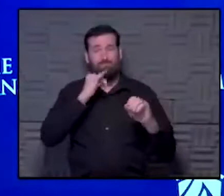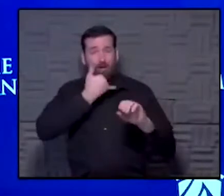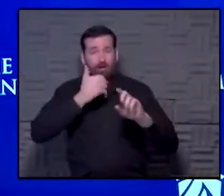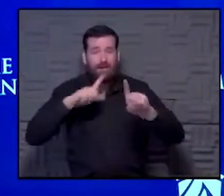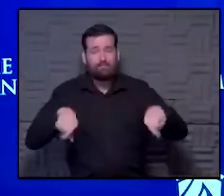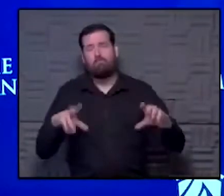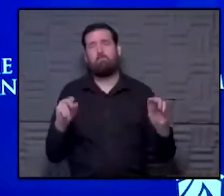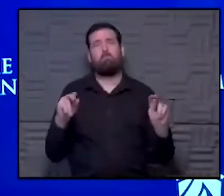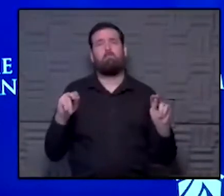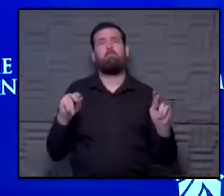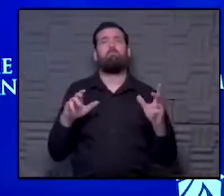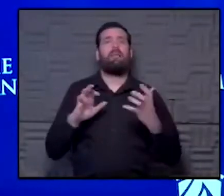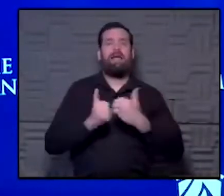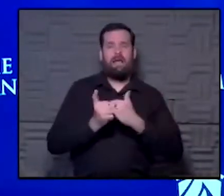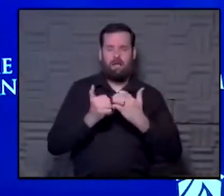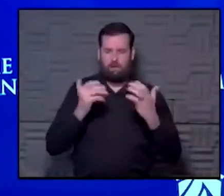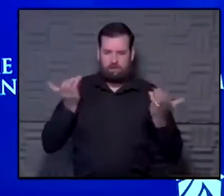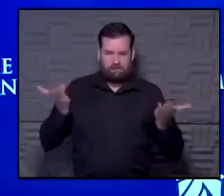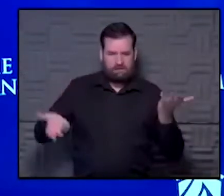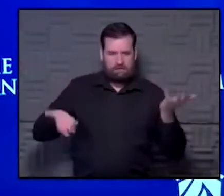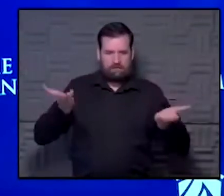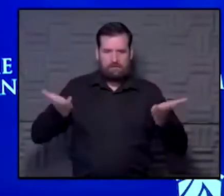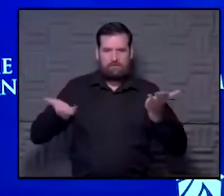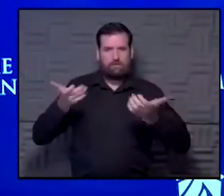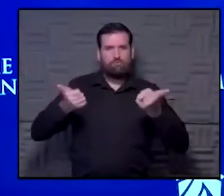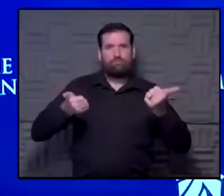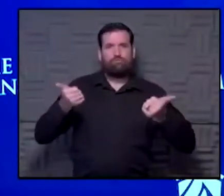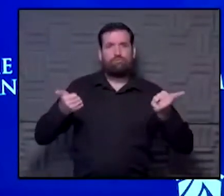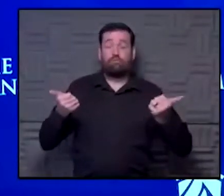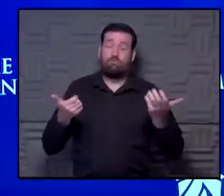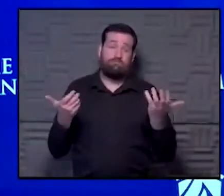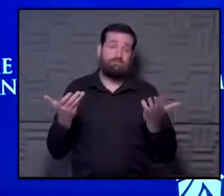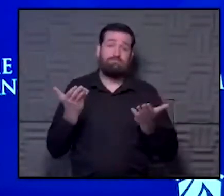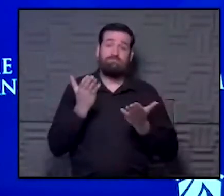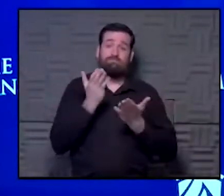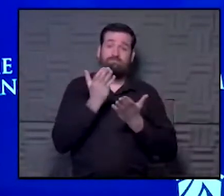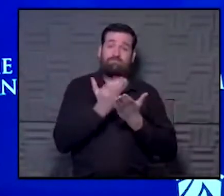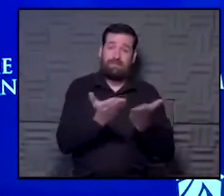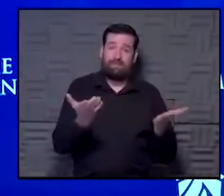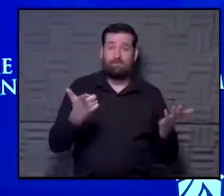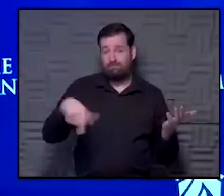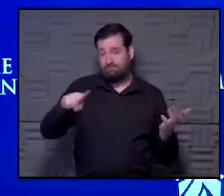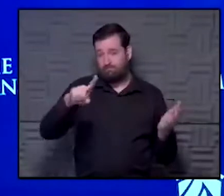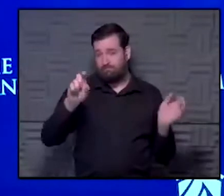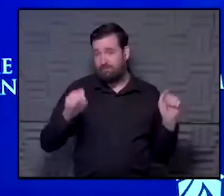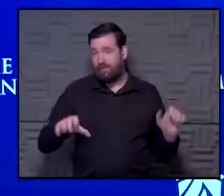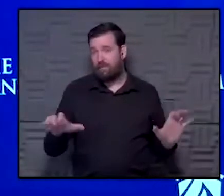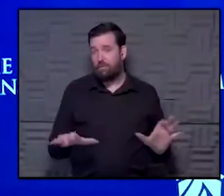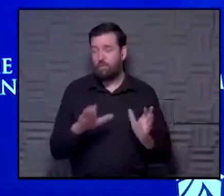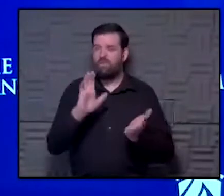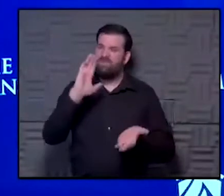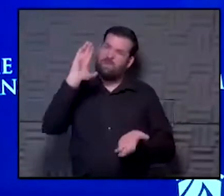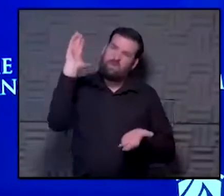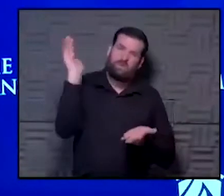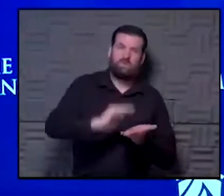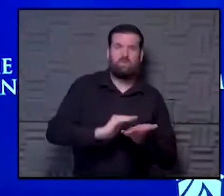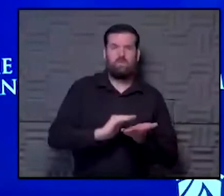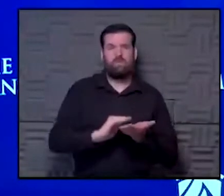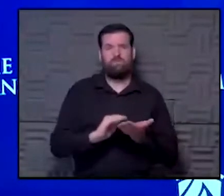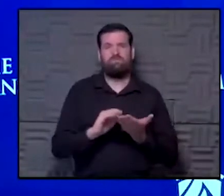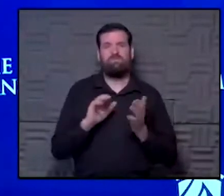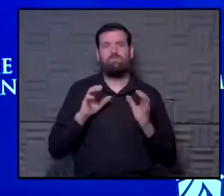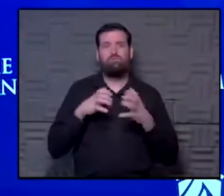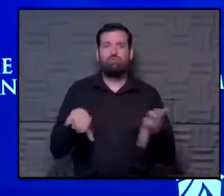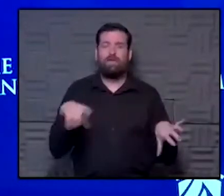just, how do you weigh this scale in your life? There are things you can do that we know markedly reduce the likelihood of